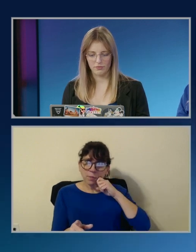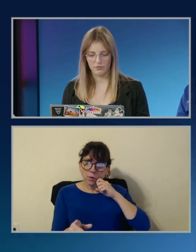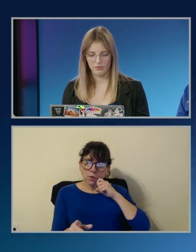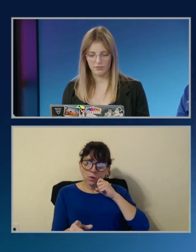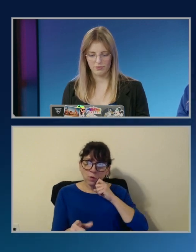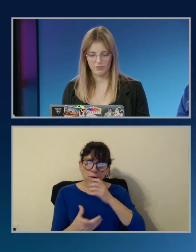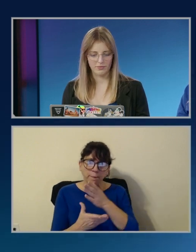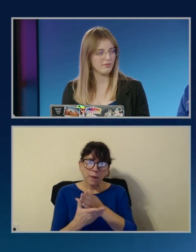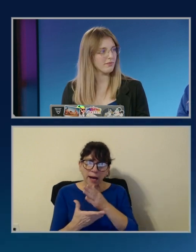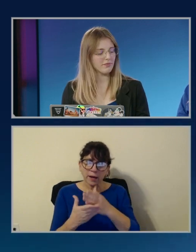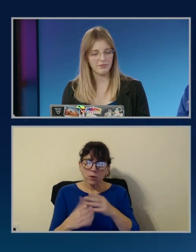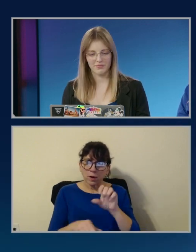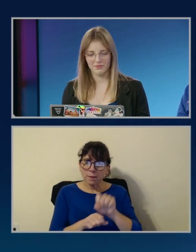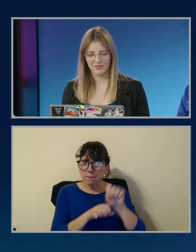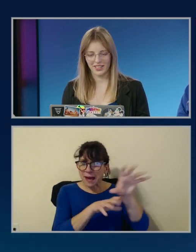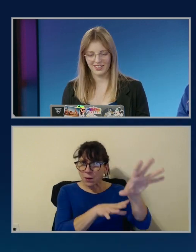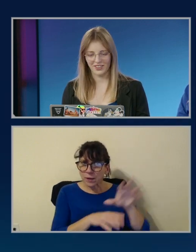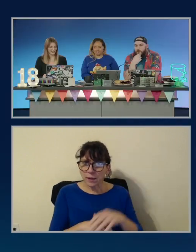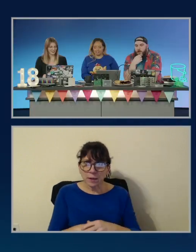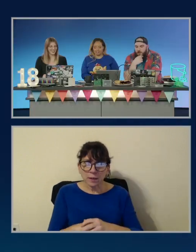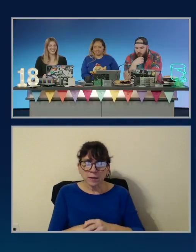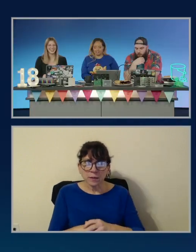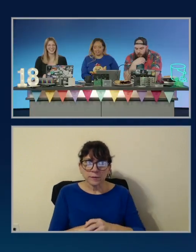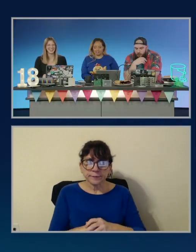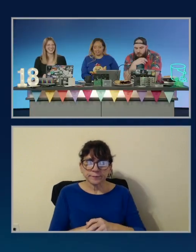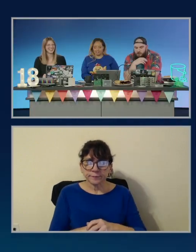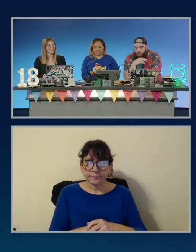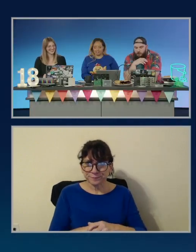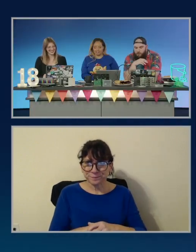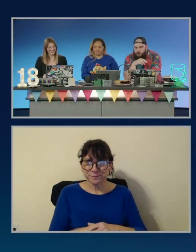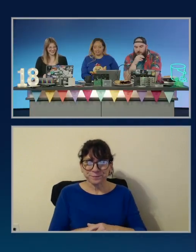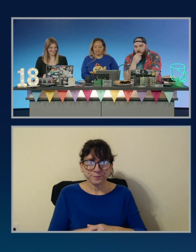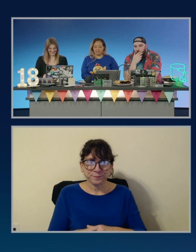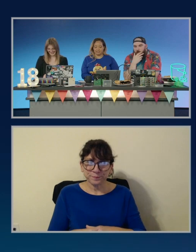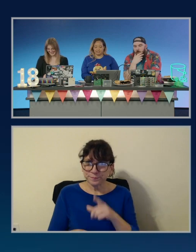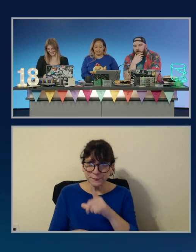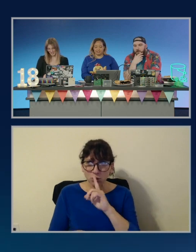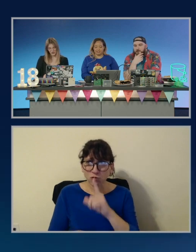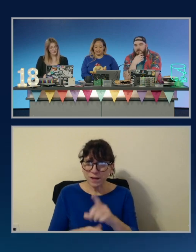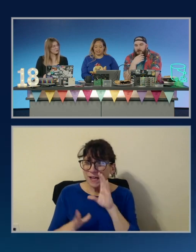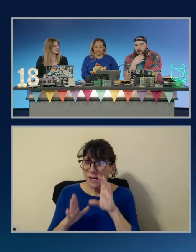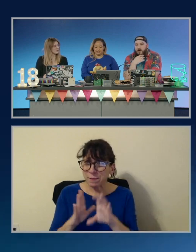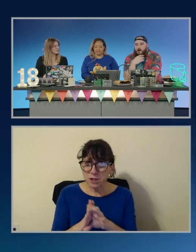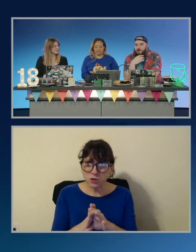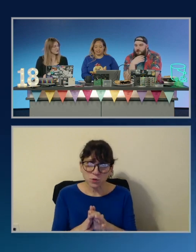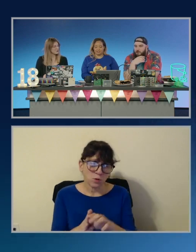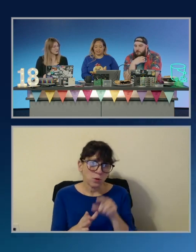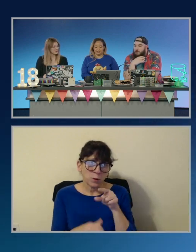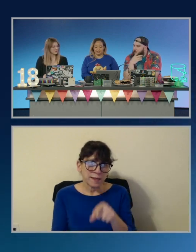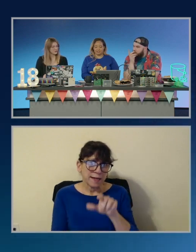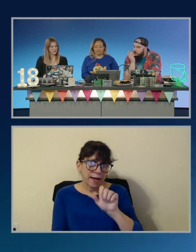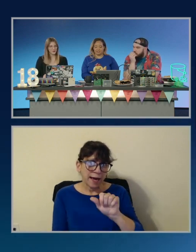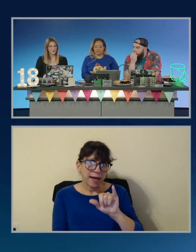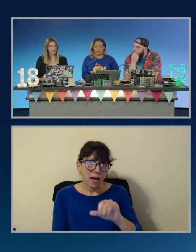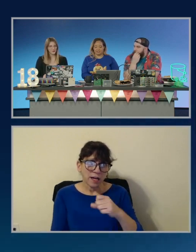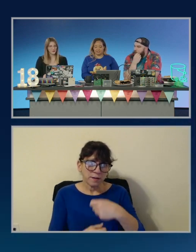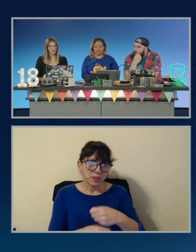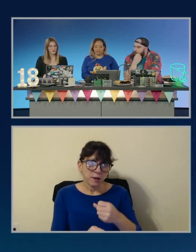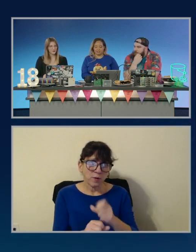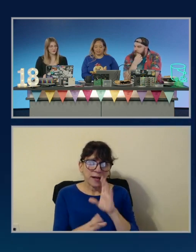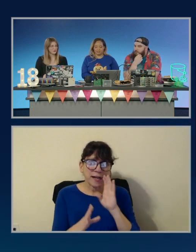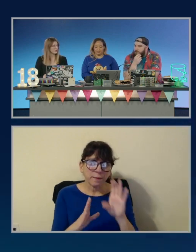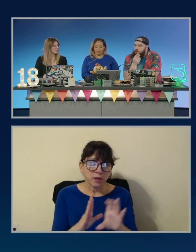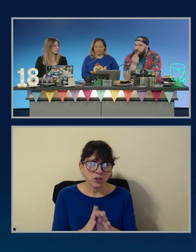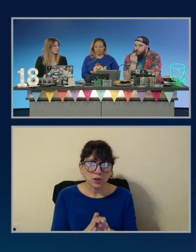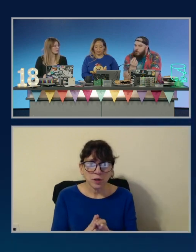mountain. Well, it says apple pie on mountain.png. Oh, yeah. Chad, what do you think? Is this a real image or is this an AI generated image? And as you say,